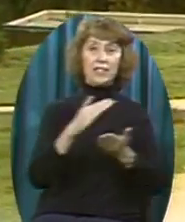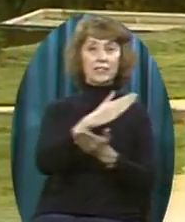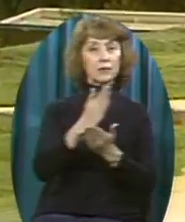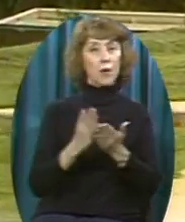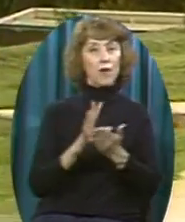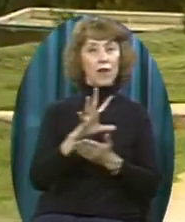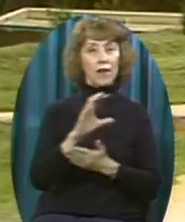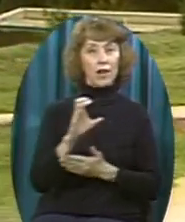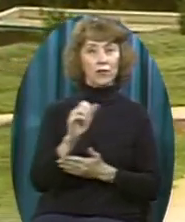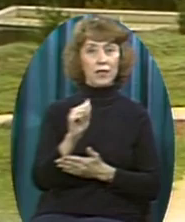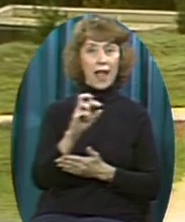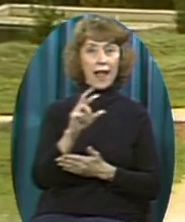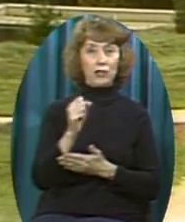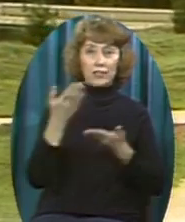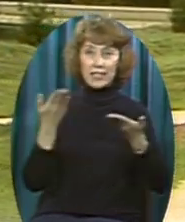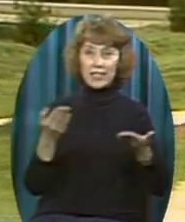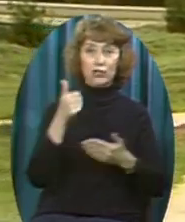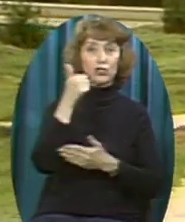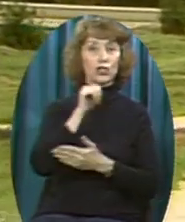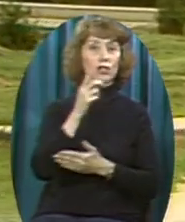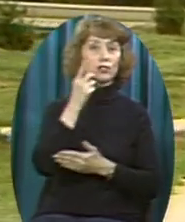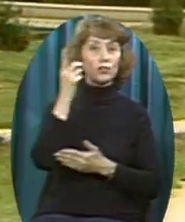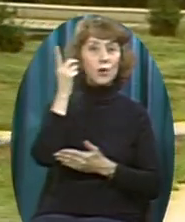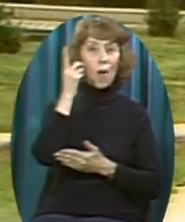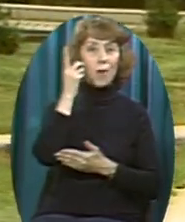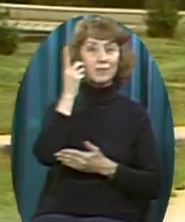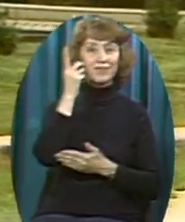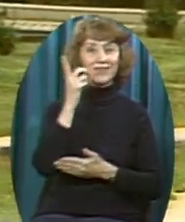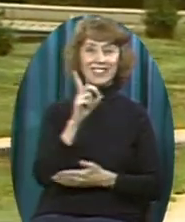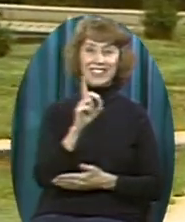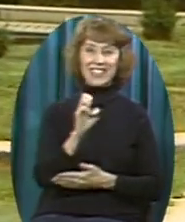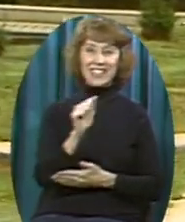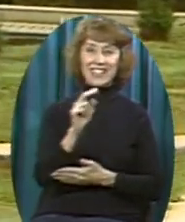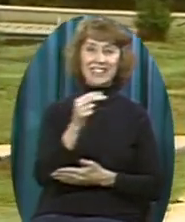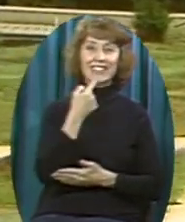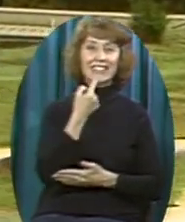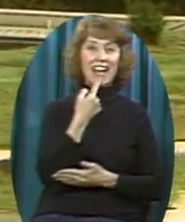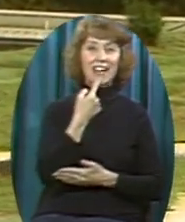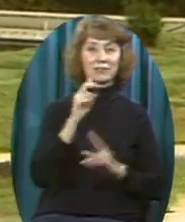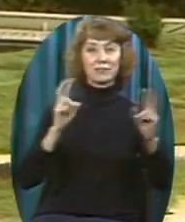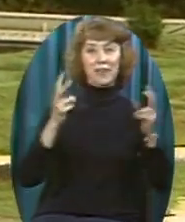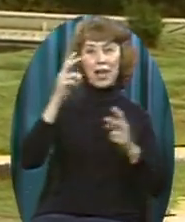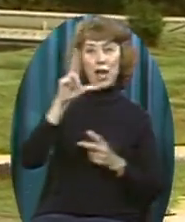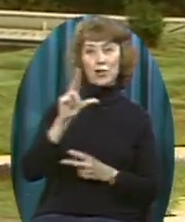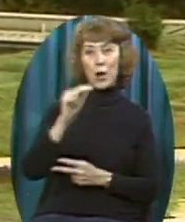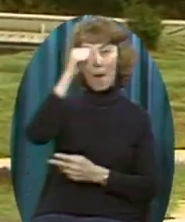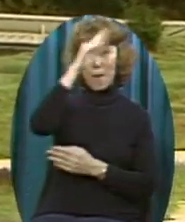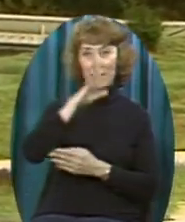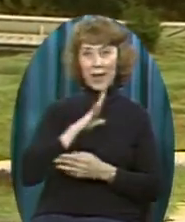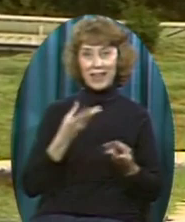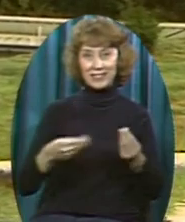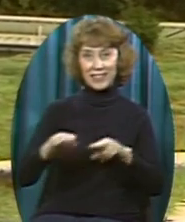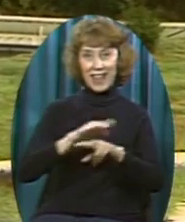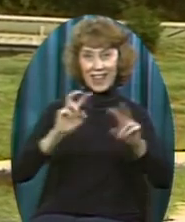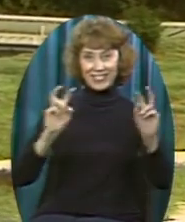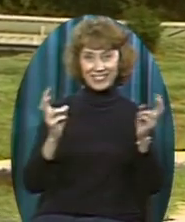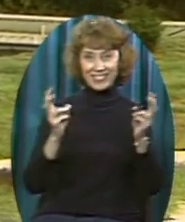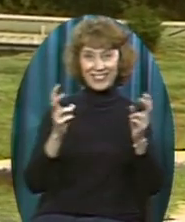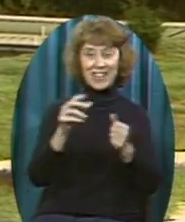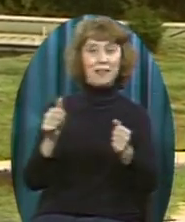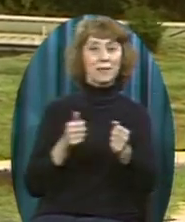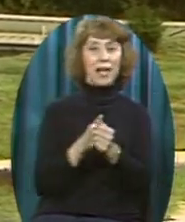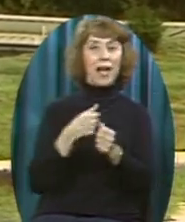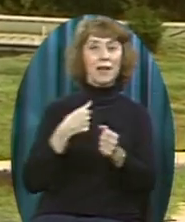500 acres. These are girls' dorms. The deans call it no man's land. And here, and behind me, Phase 2, are the